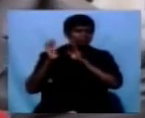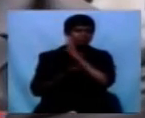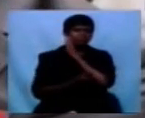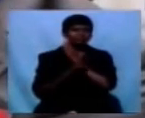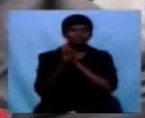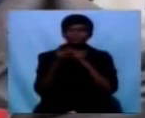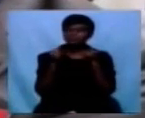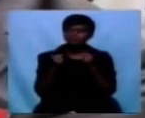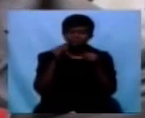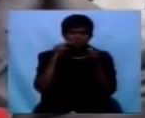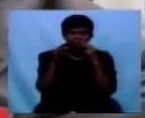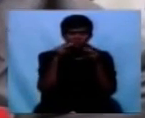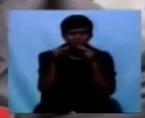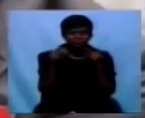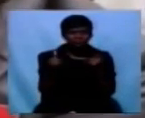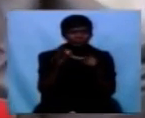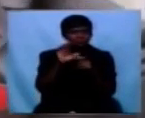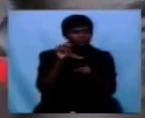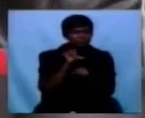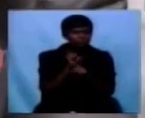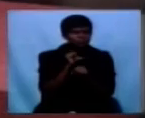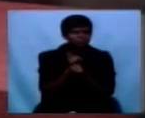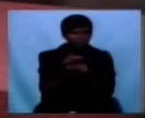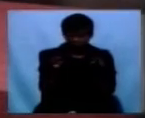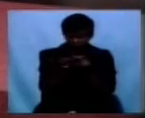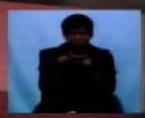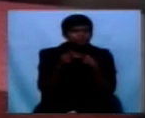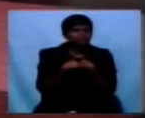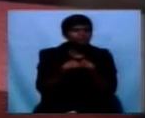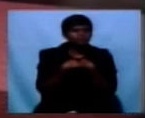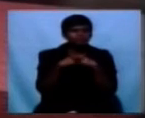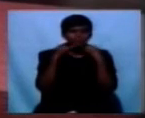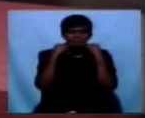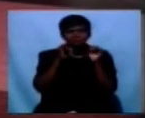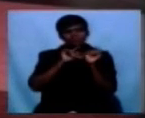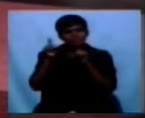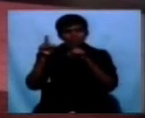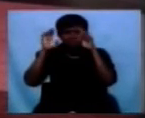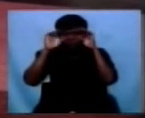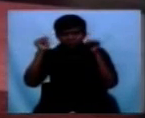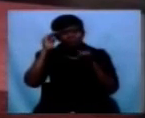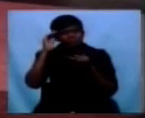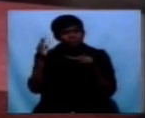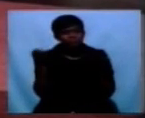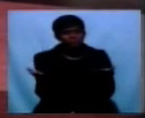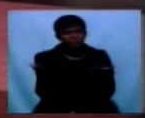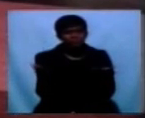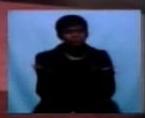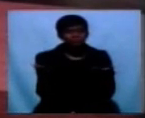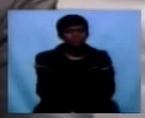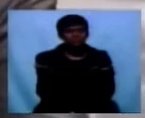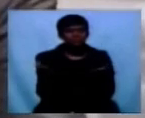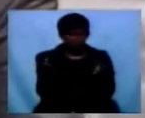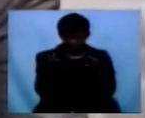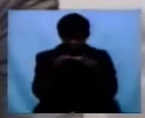strong message to them. You don't want to put your job on the line? Even me, I have told them, I'll go to the president to say, sir, you remove me from office. You've